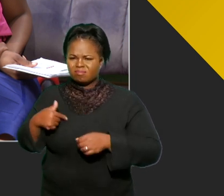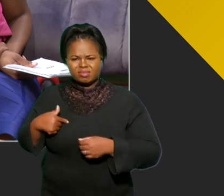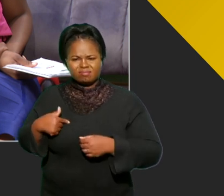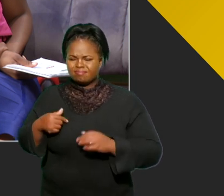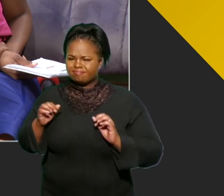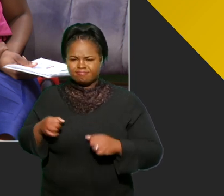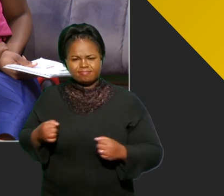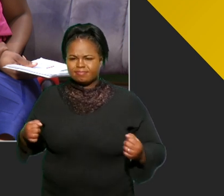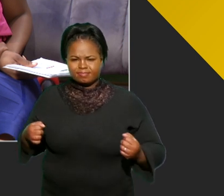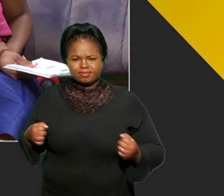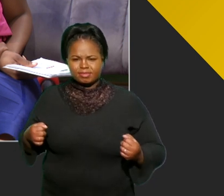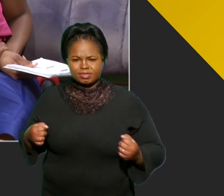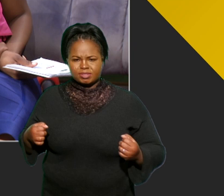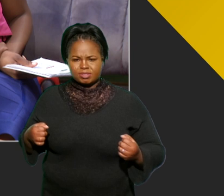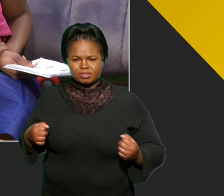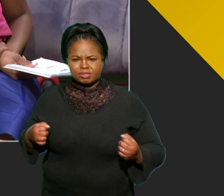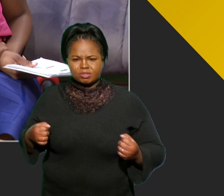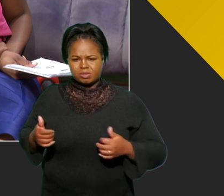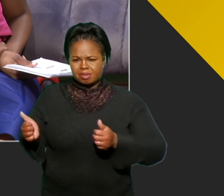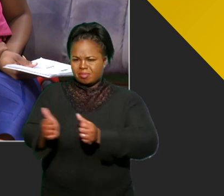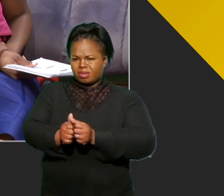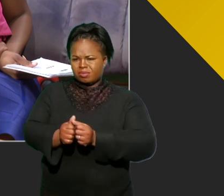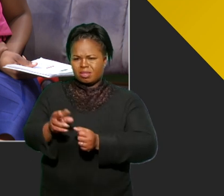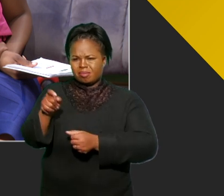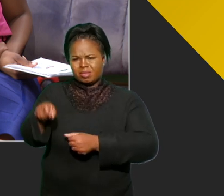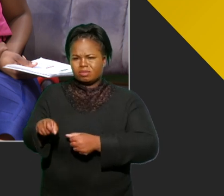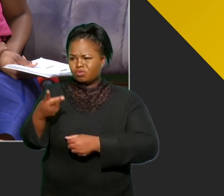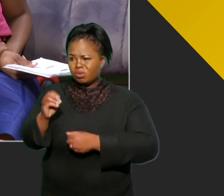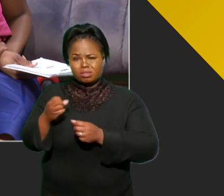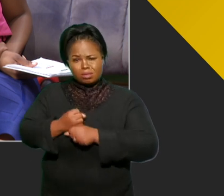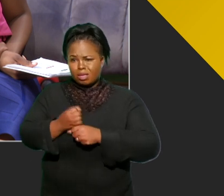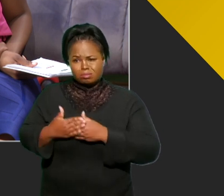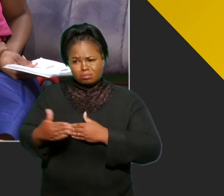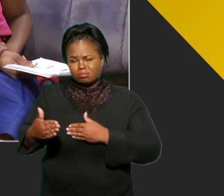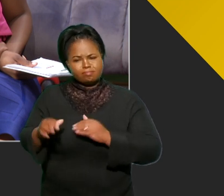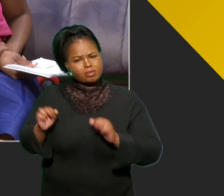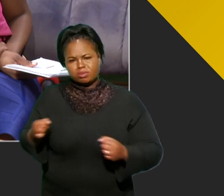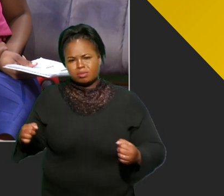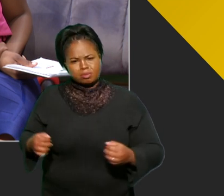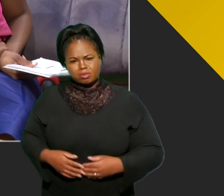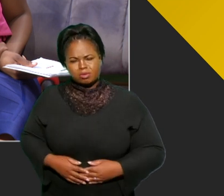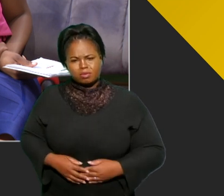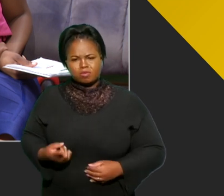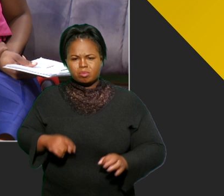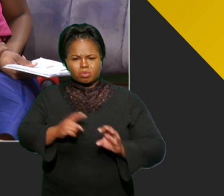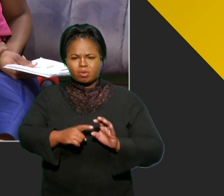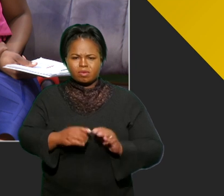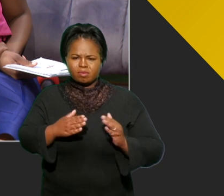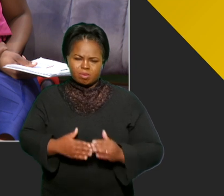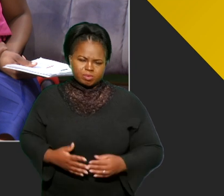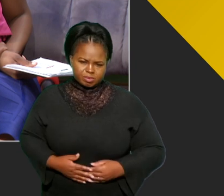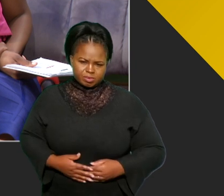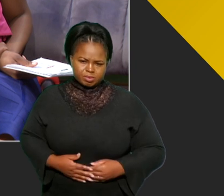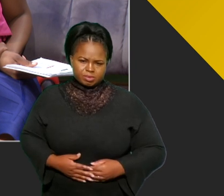to be in a partnership with someone for 20 years. Yeah. So that I can qualify for a home.